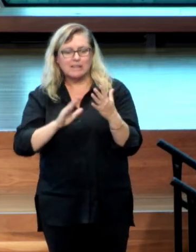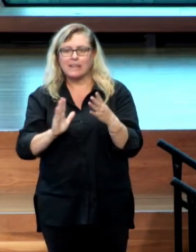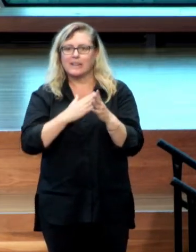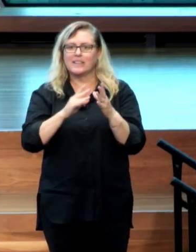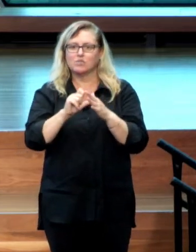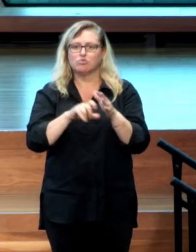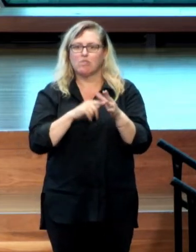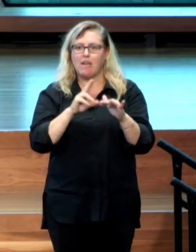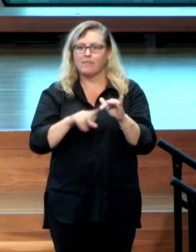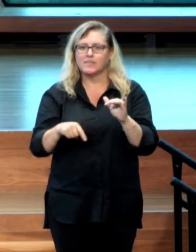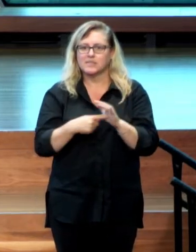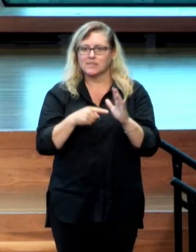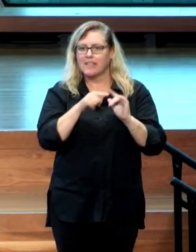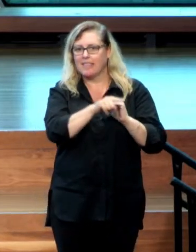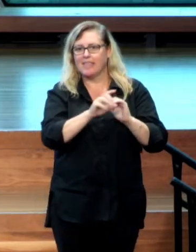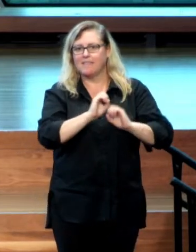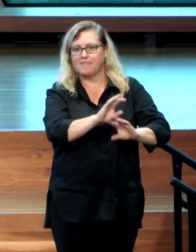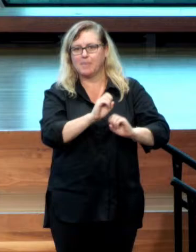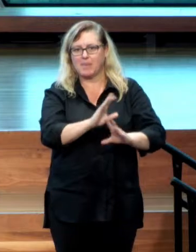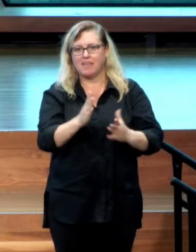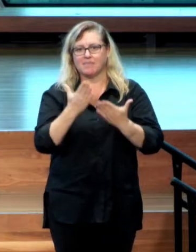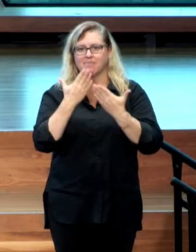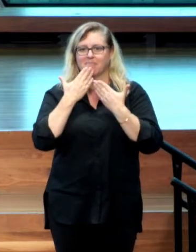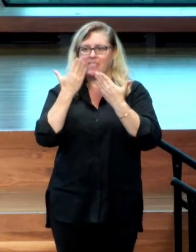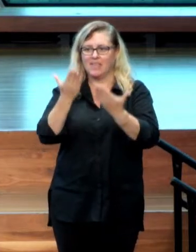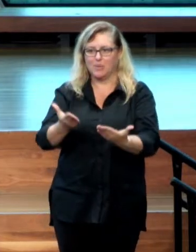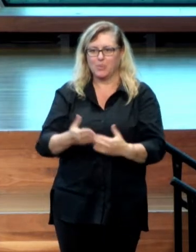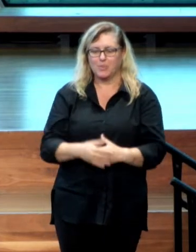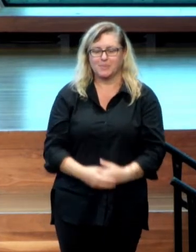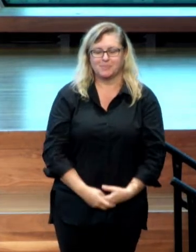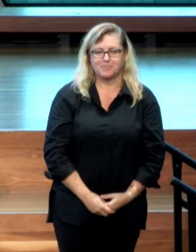their feedback. Thank you.